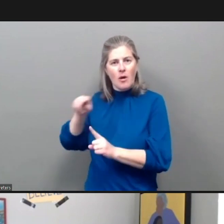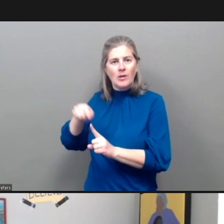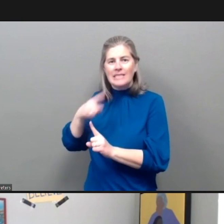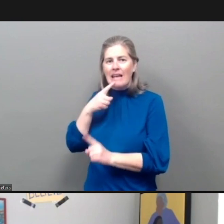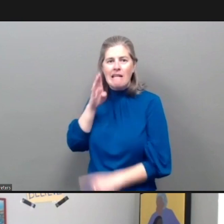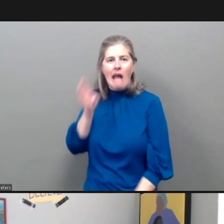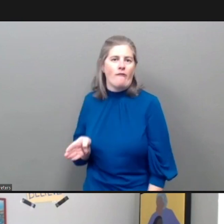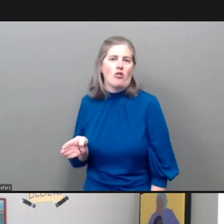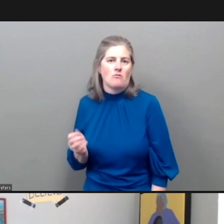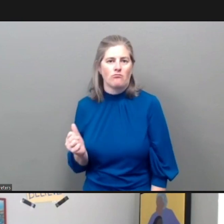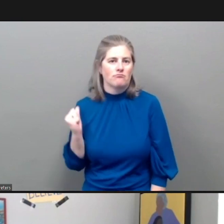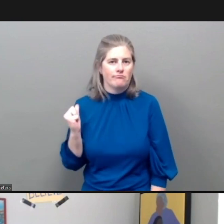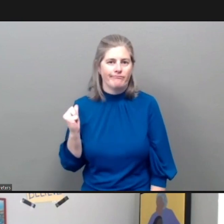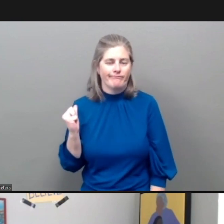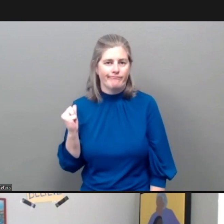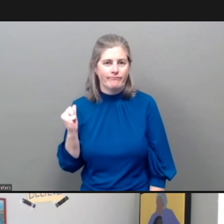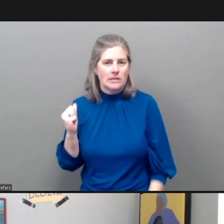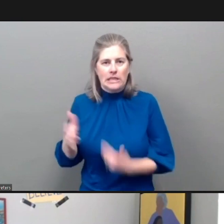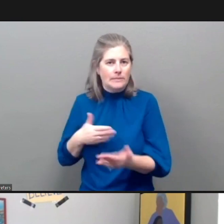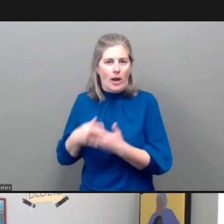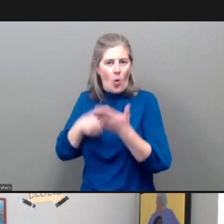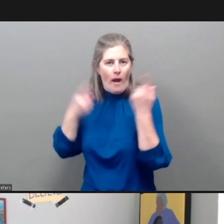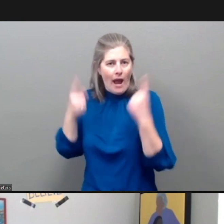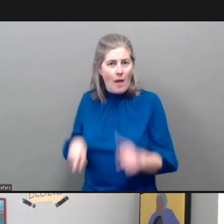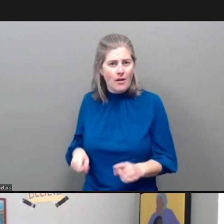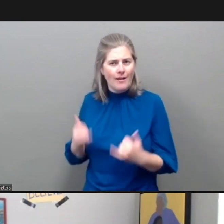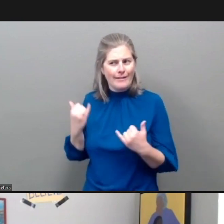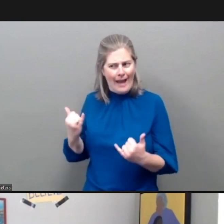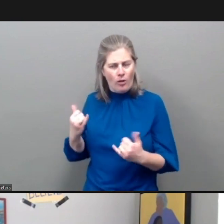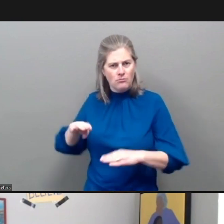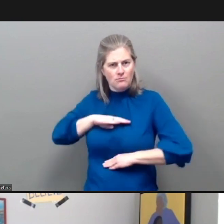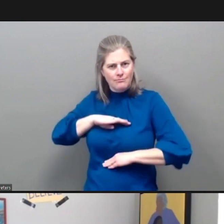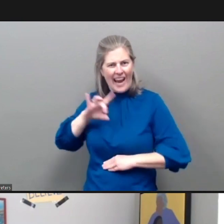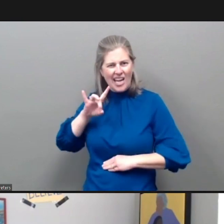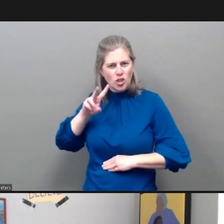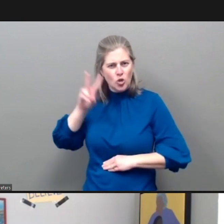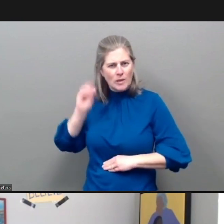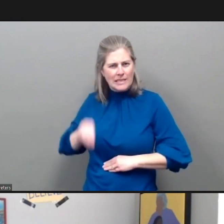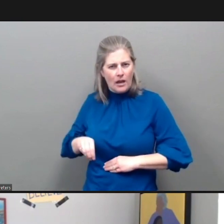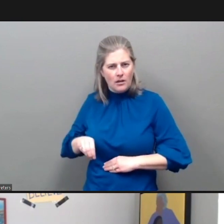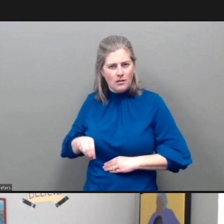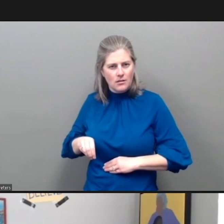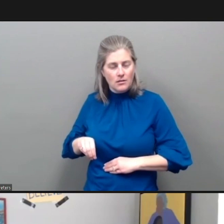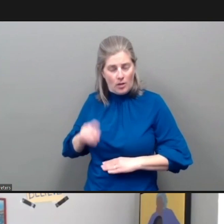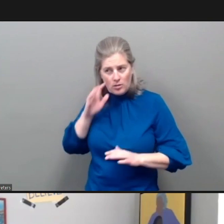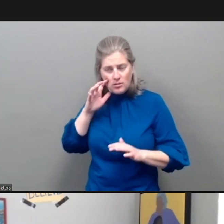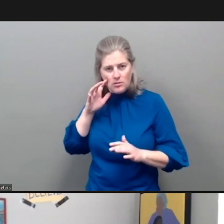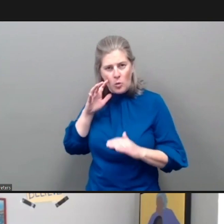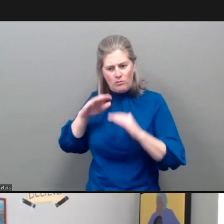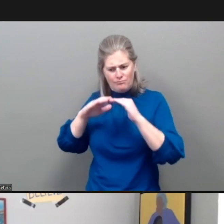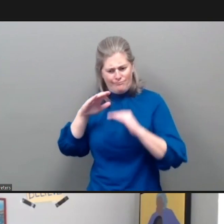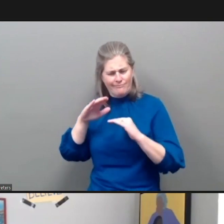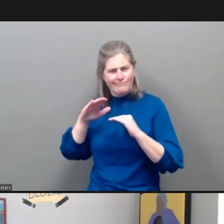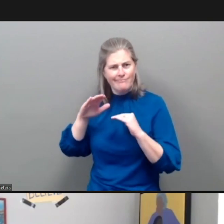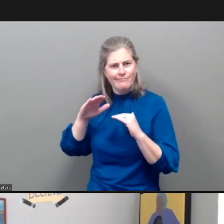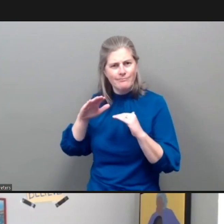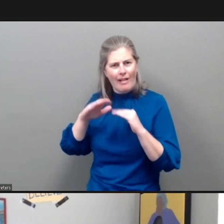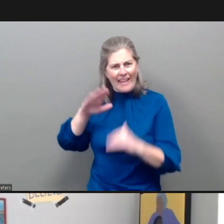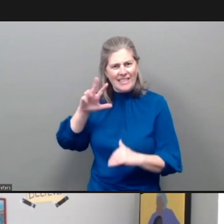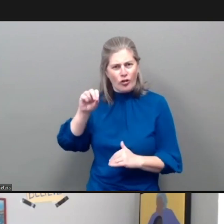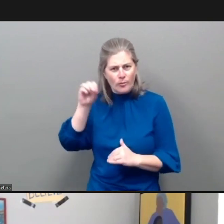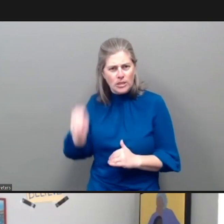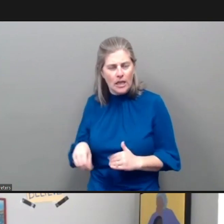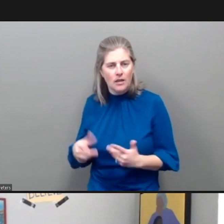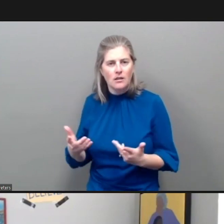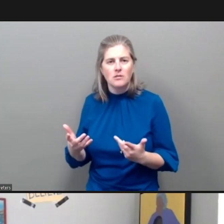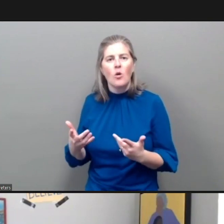never get vaccinated no matter what happened. And we're now at 82% with at least one shot. So I think over time,